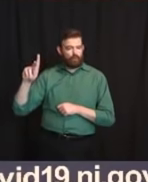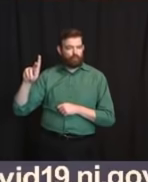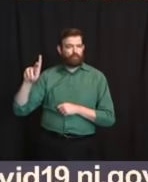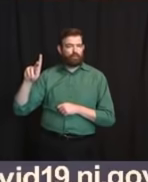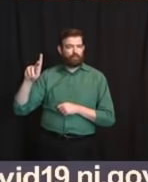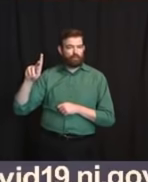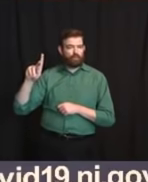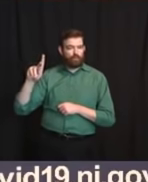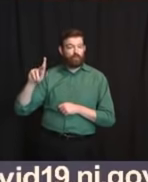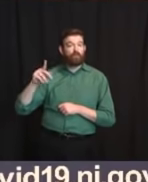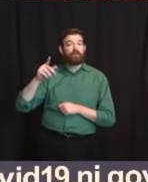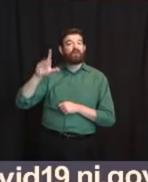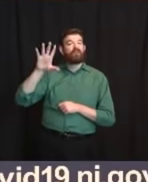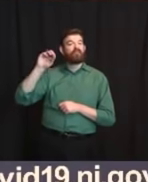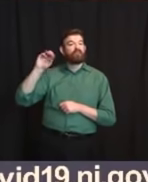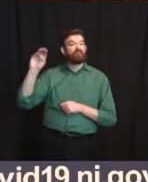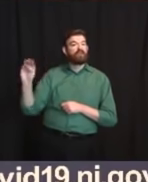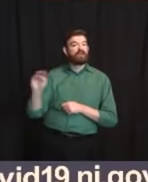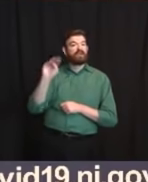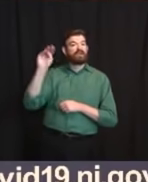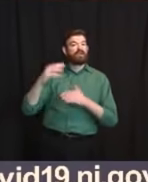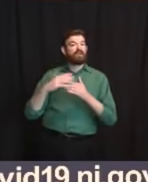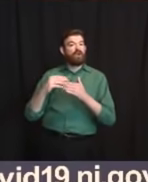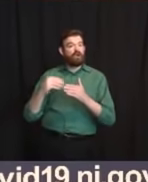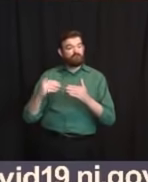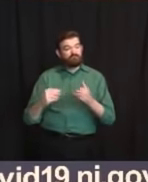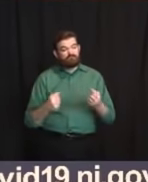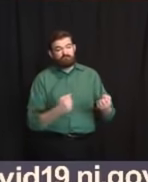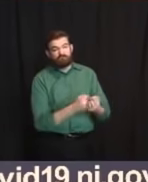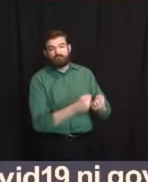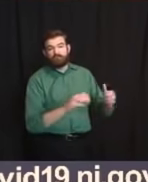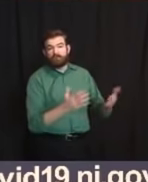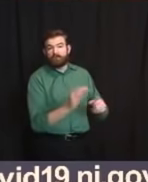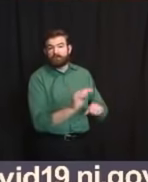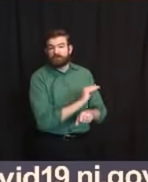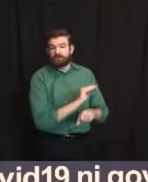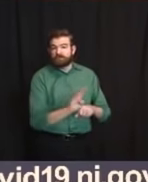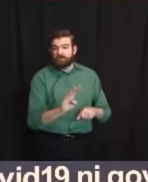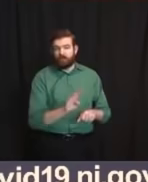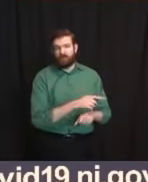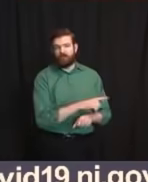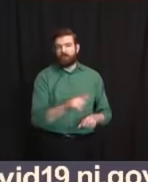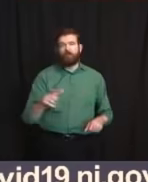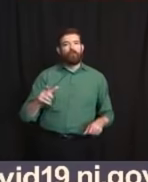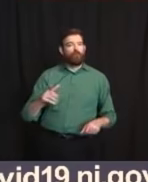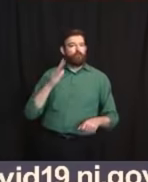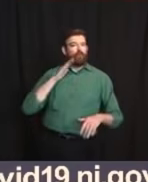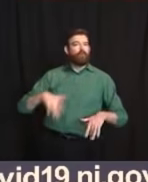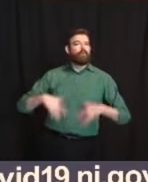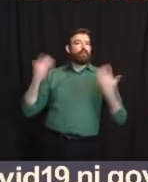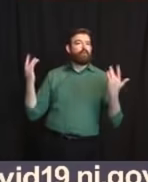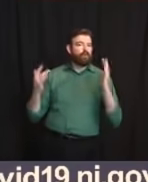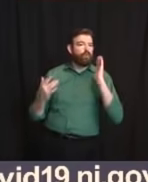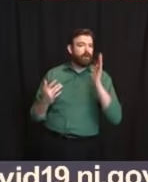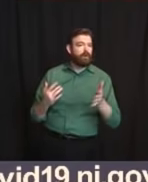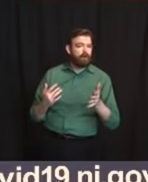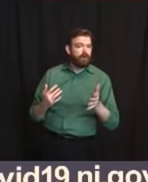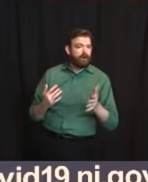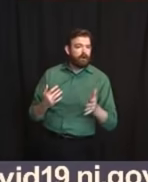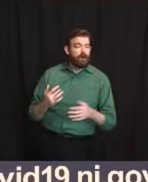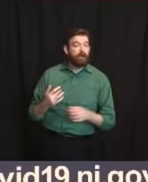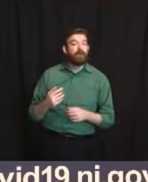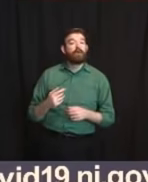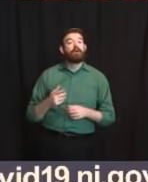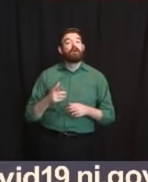CARES Act for small business owners is going to be welcome to them. But what do you say to those small business owners who say the curbside pickup doesn't work